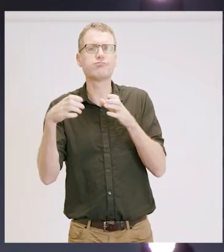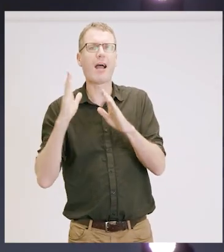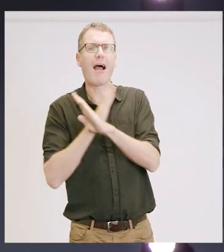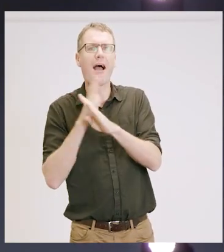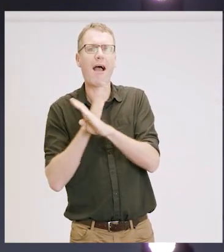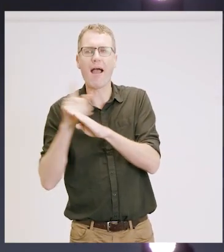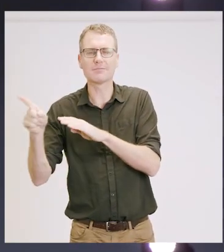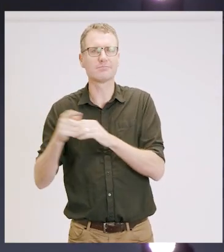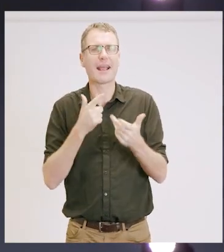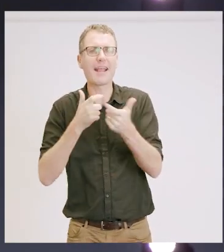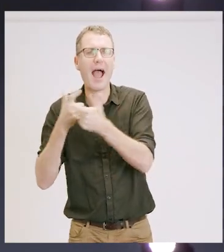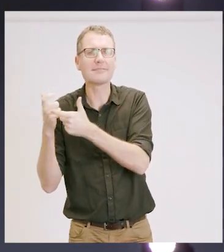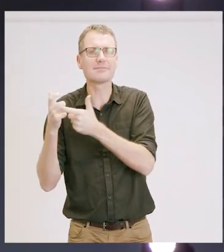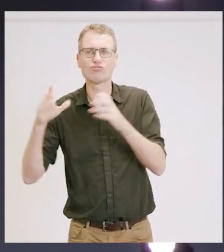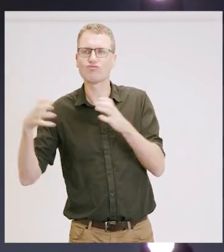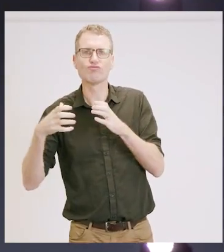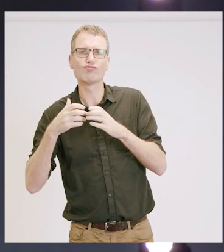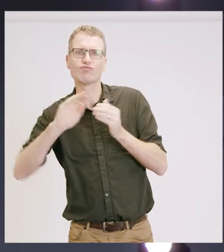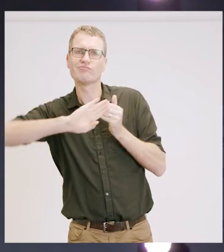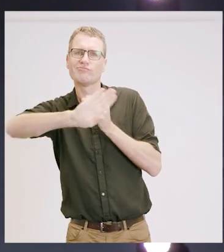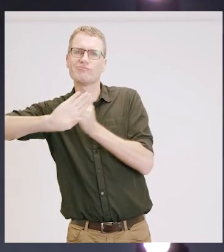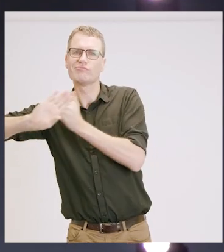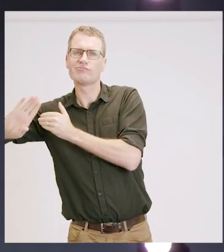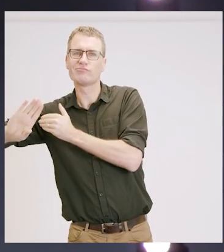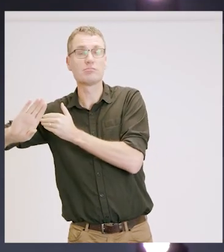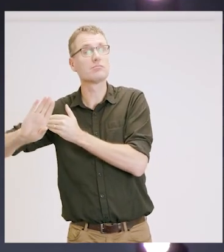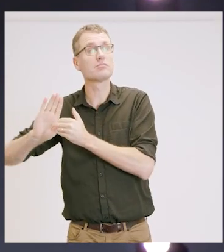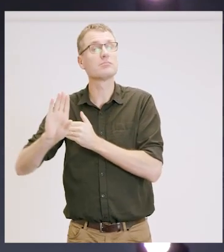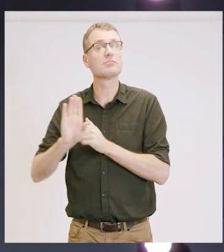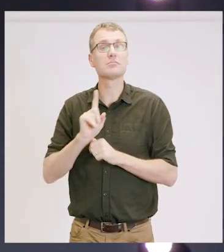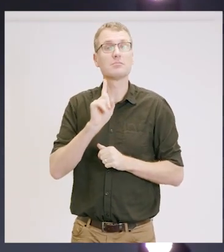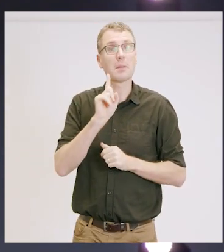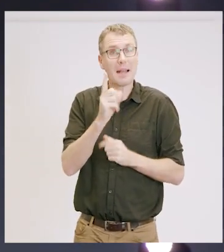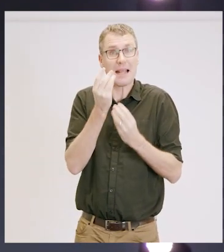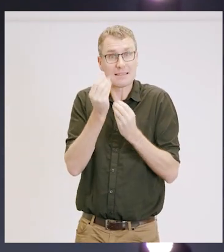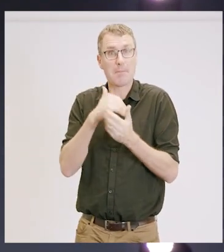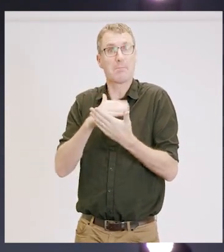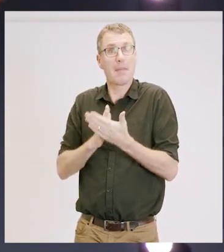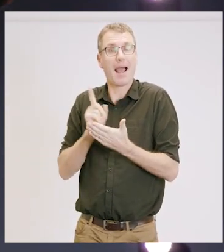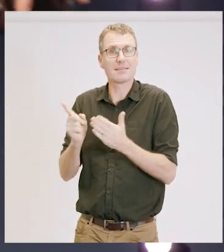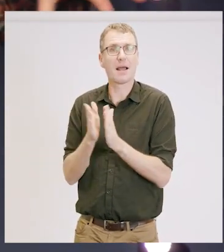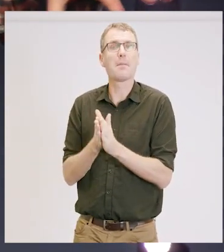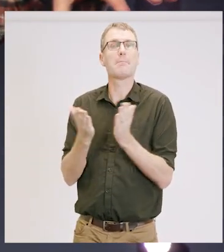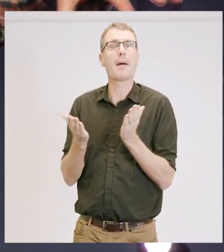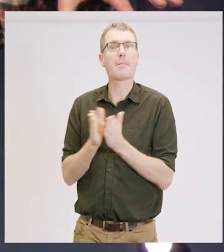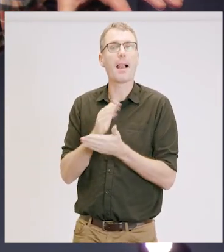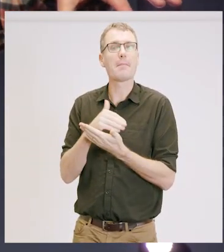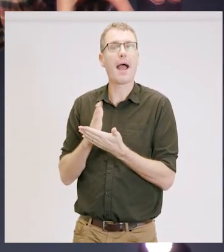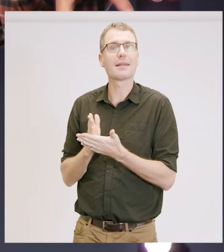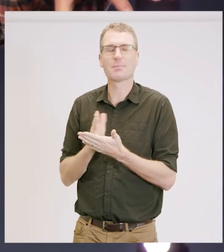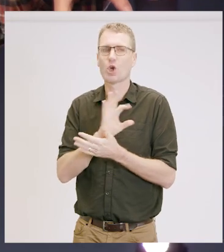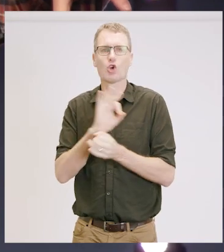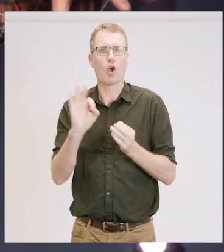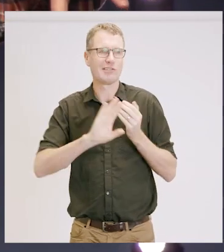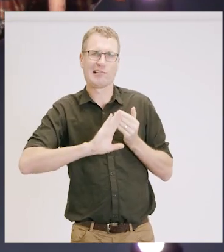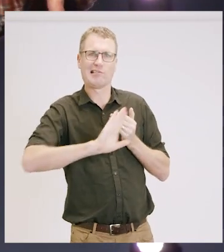do. And we look at it, but, you know, part of it is actually a very biblical concept, but not the part about separating yourself from the world.